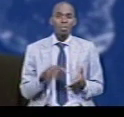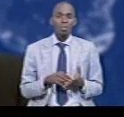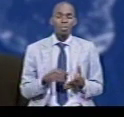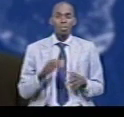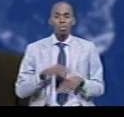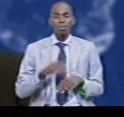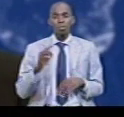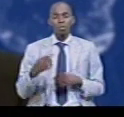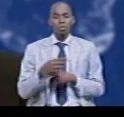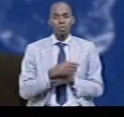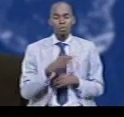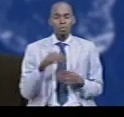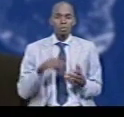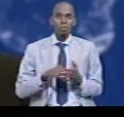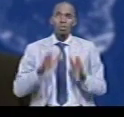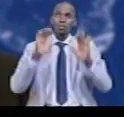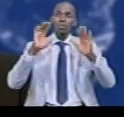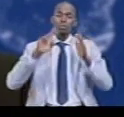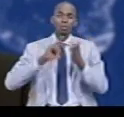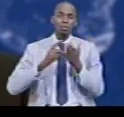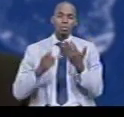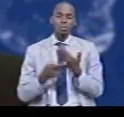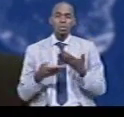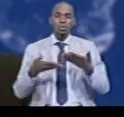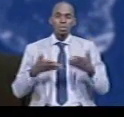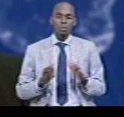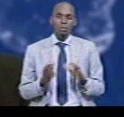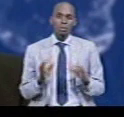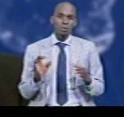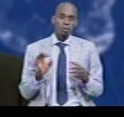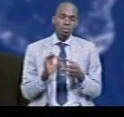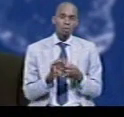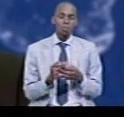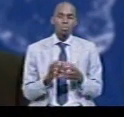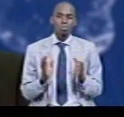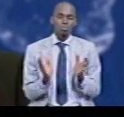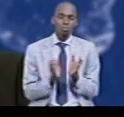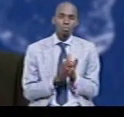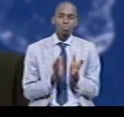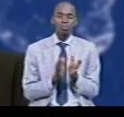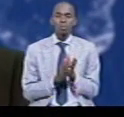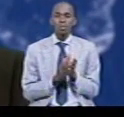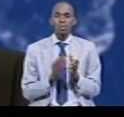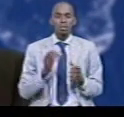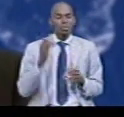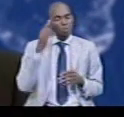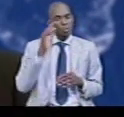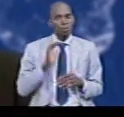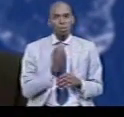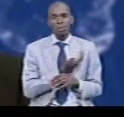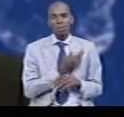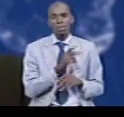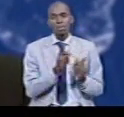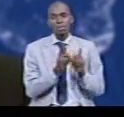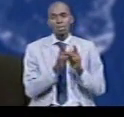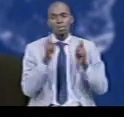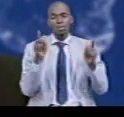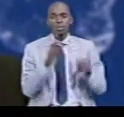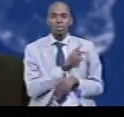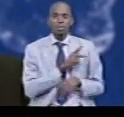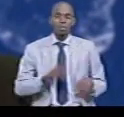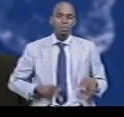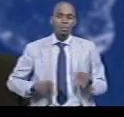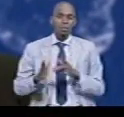crusade, let's join with the saints and lift our hands in praise to our great King Jesus as we listen to choir songs